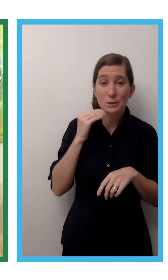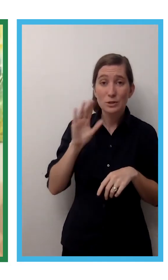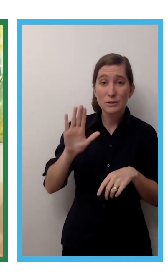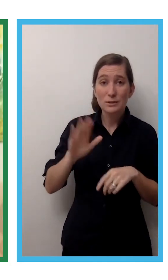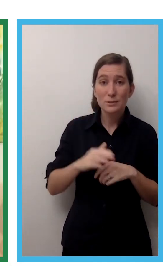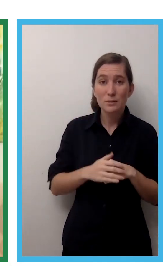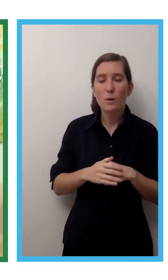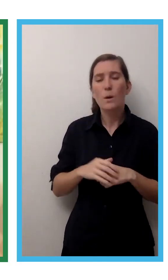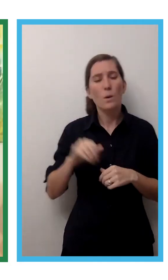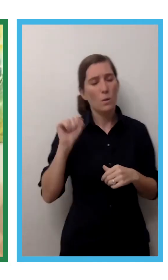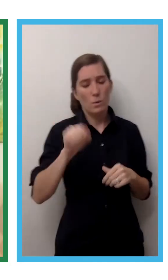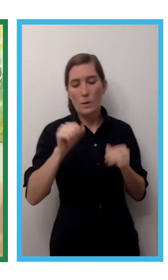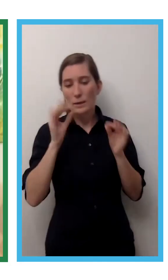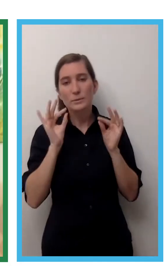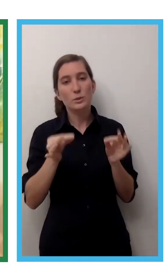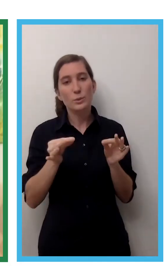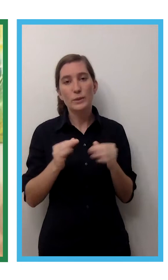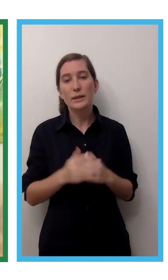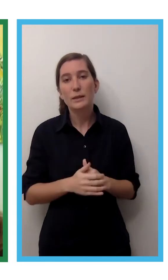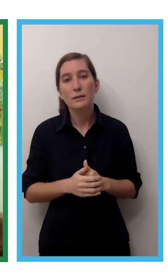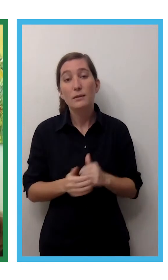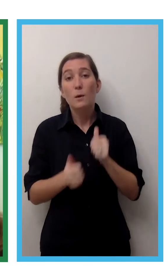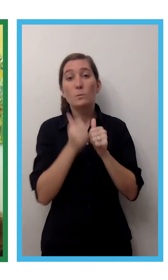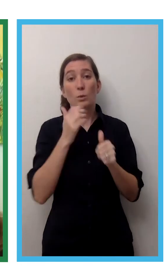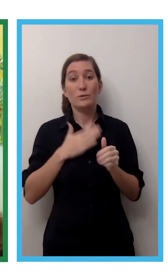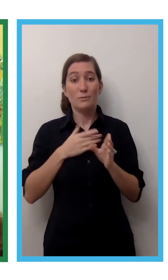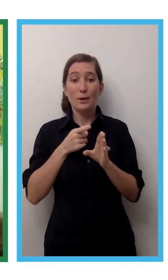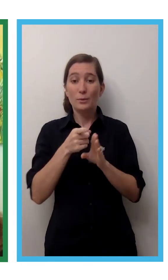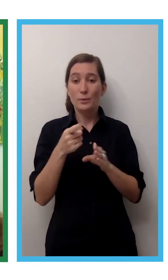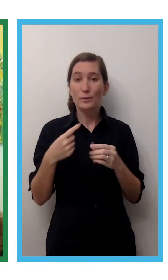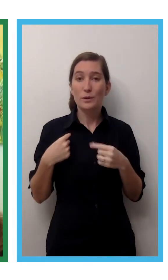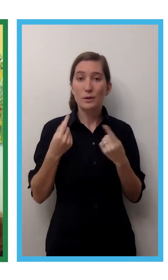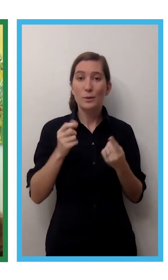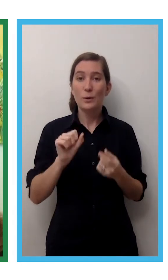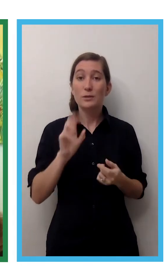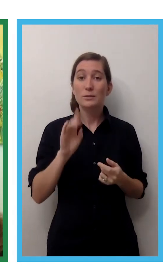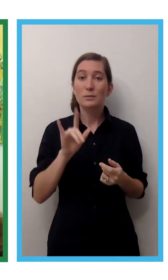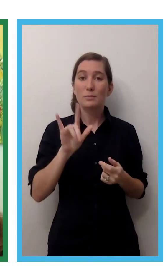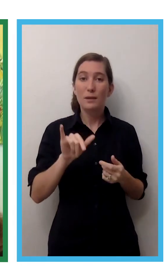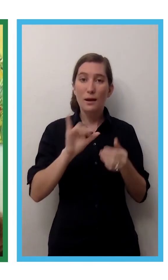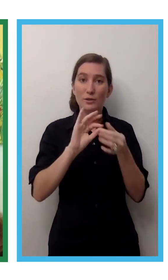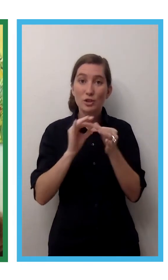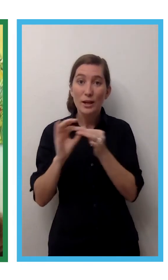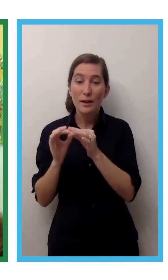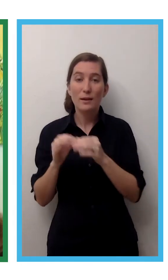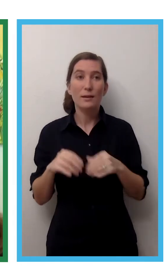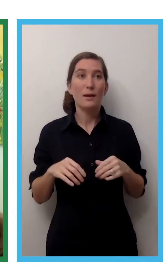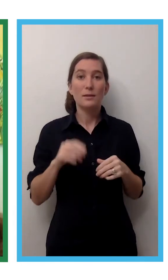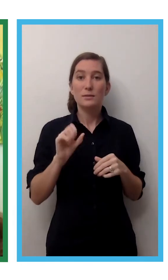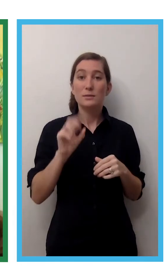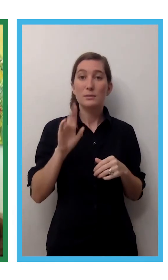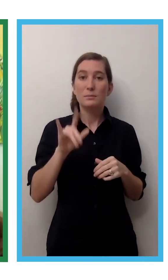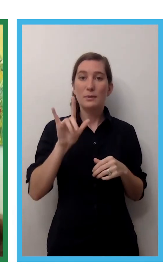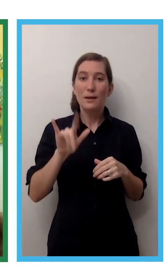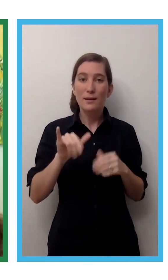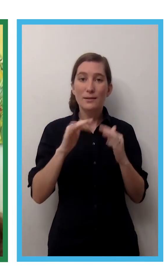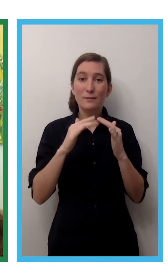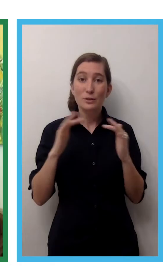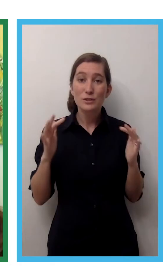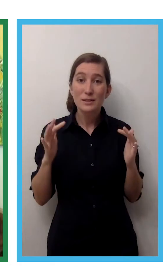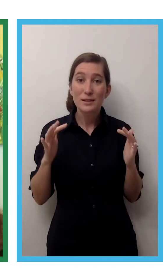in supply chain and supplier diversity. And a large portion of that time was spent trying to get people to talk about